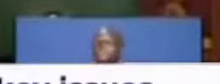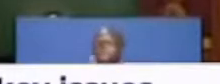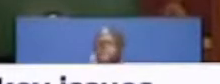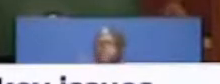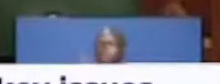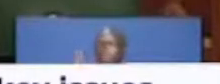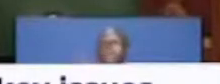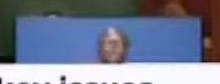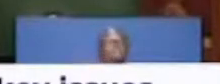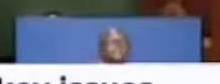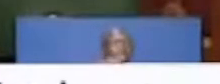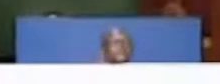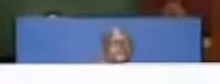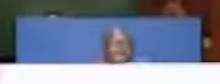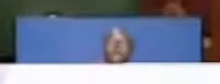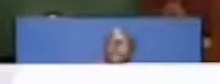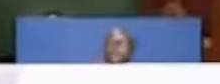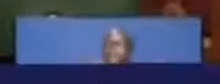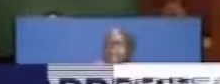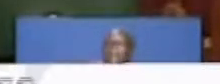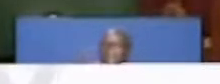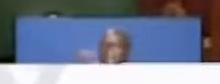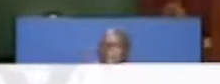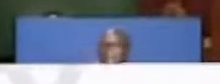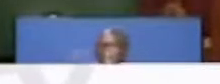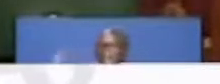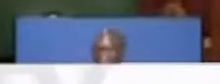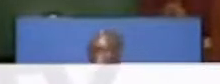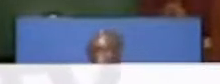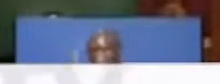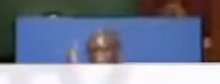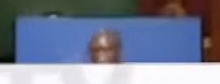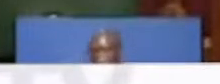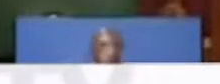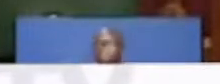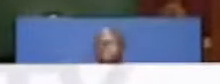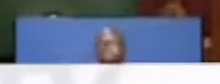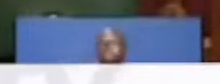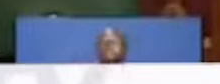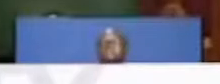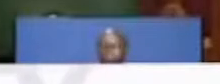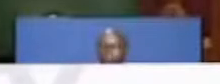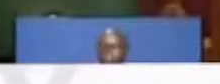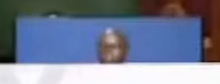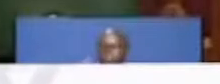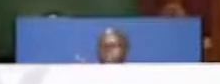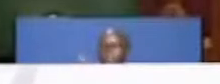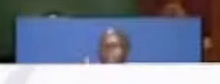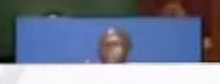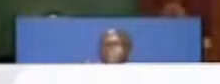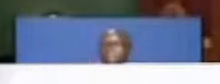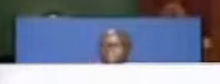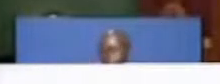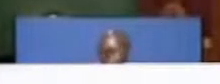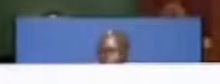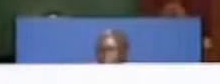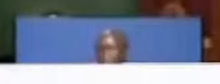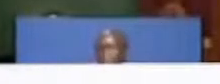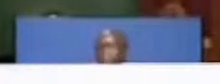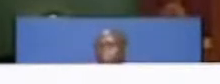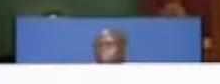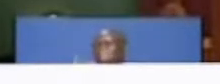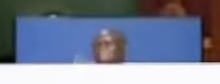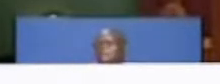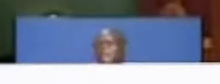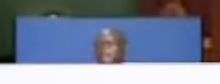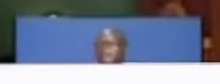the hundreds of years it took others. And that is why their accelerated growth was called the Asian miracle. The